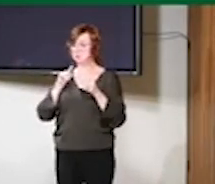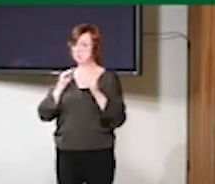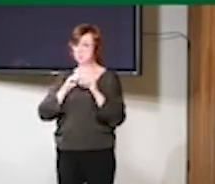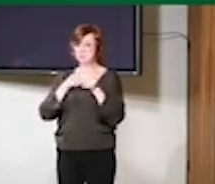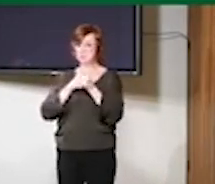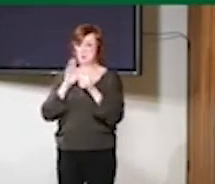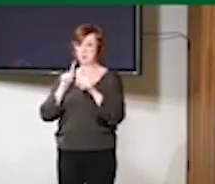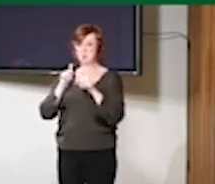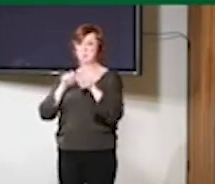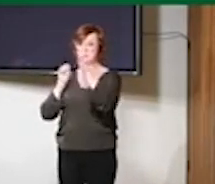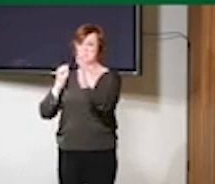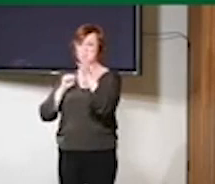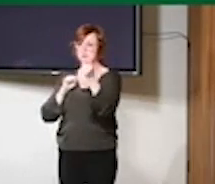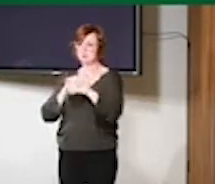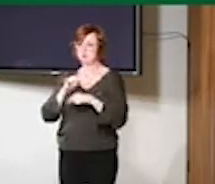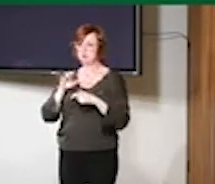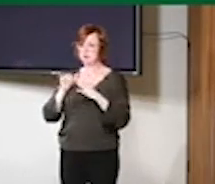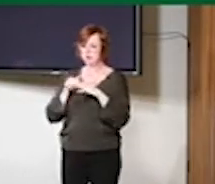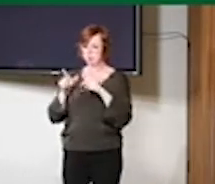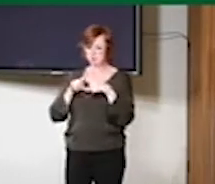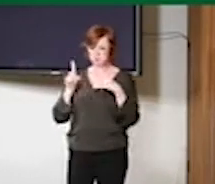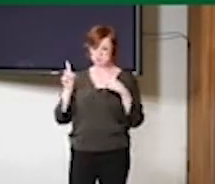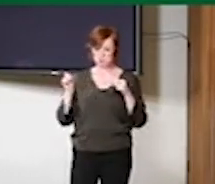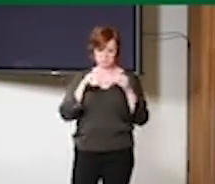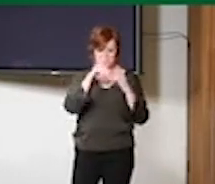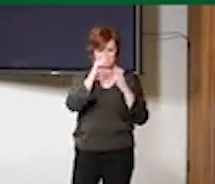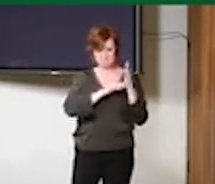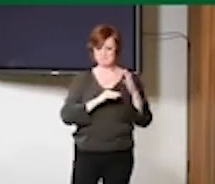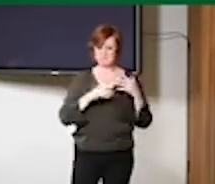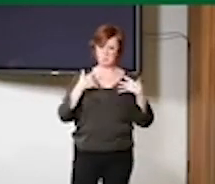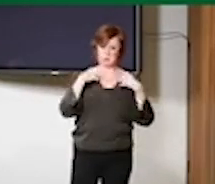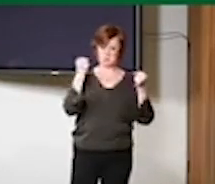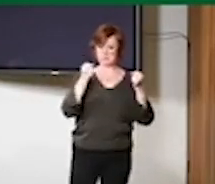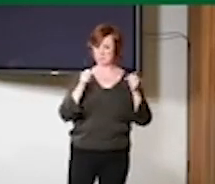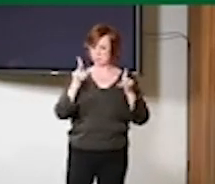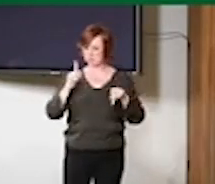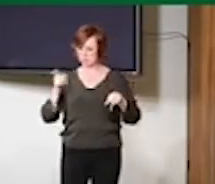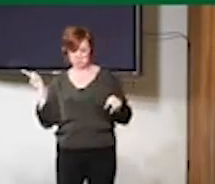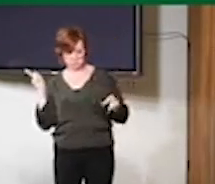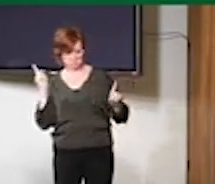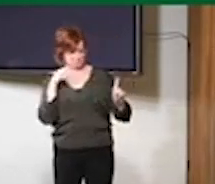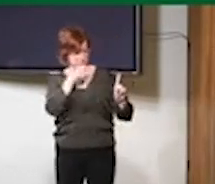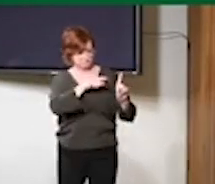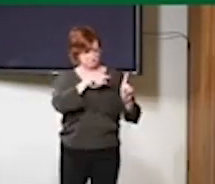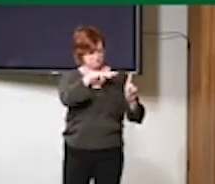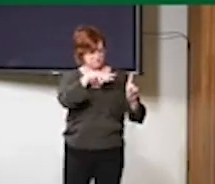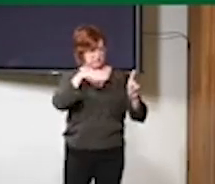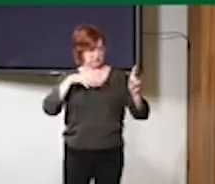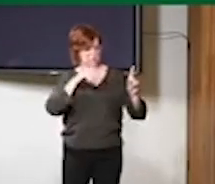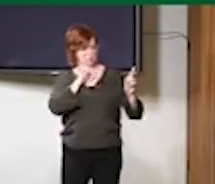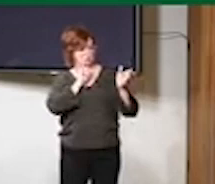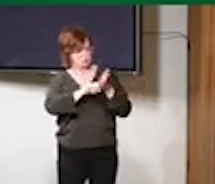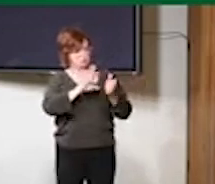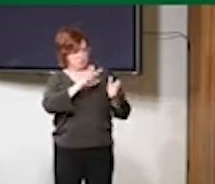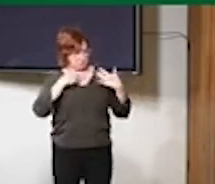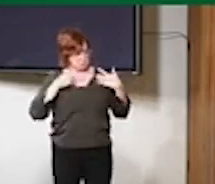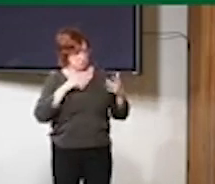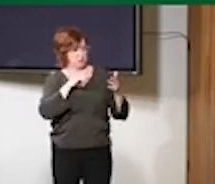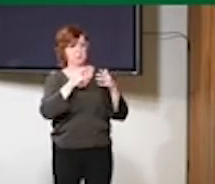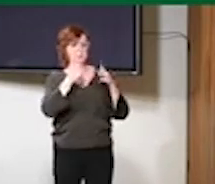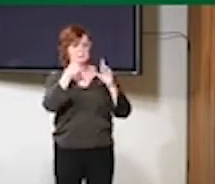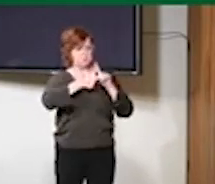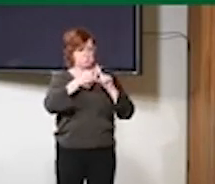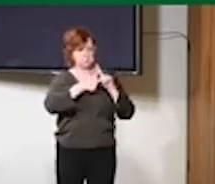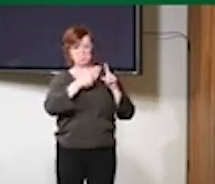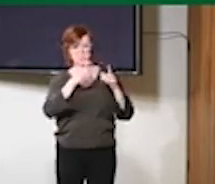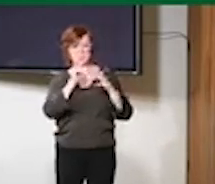do you track recoveries? Are people actually examined, or are they just reporting? I mean, I'm guessing you keep in touch with all the cases, and I'm just wondering